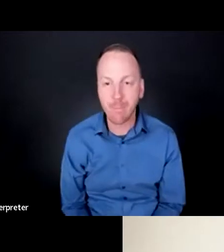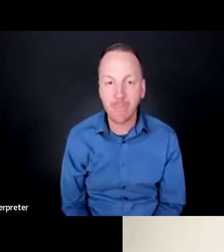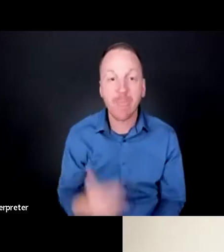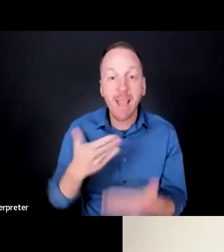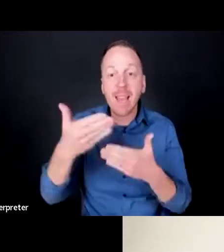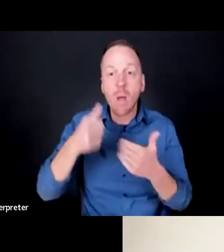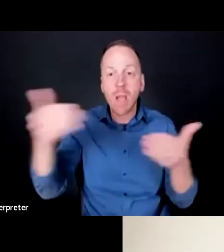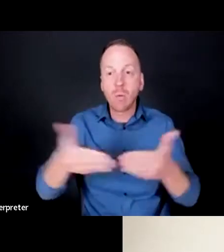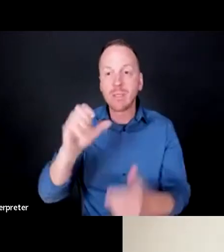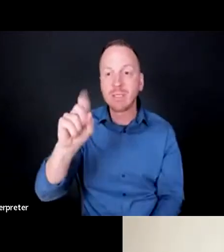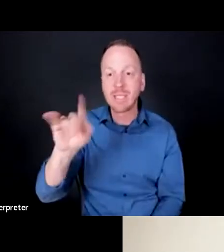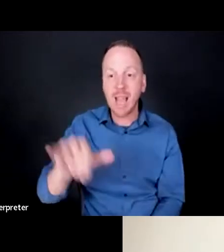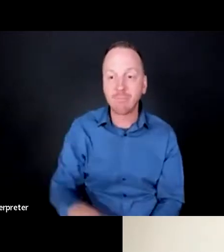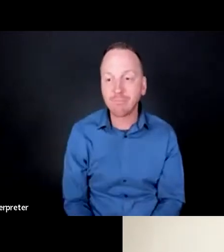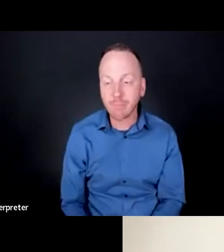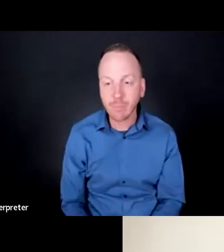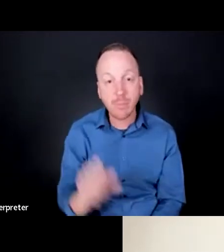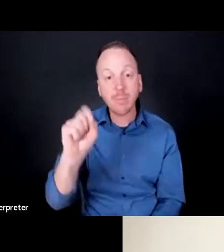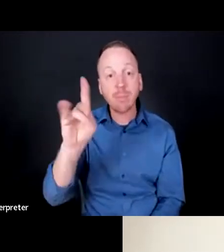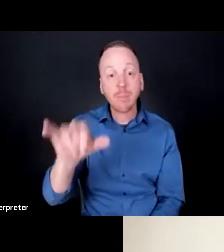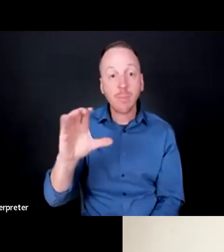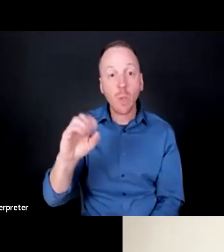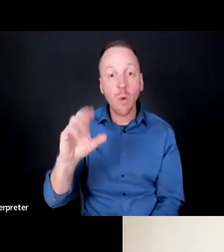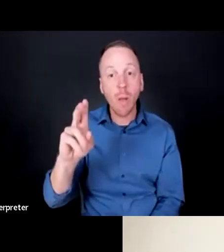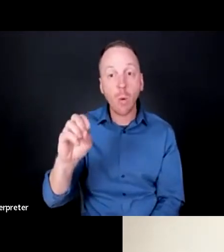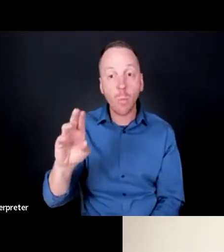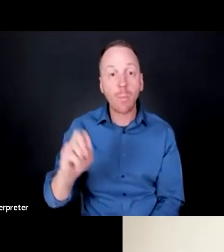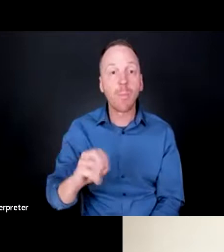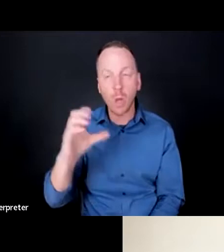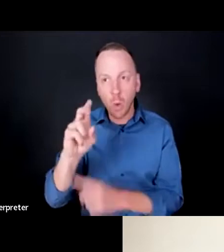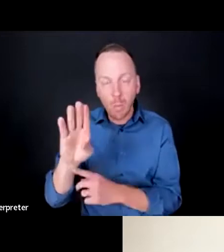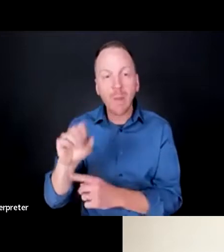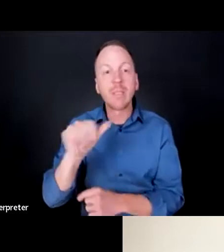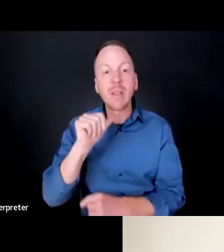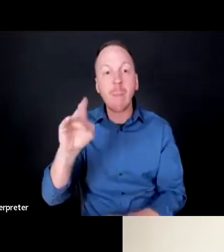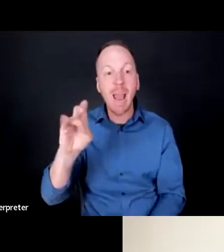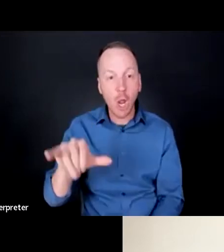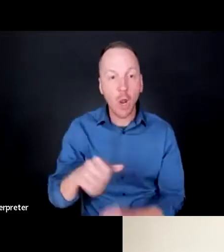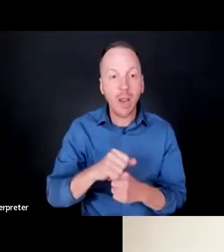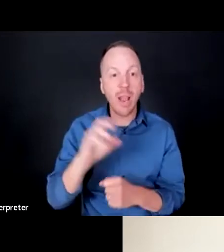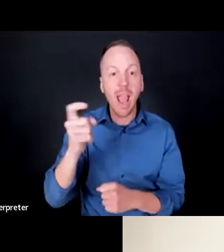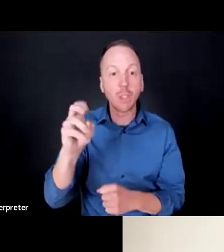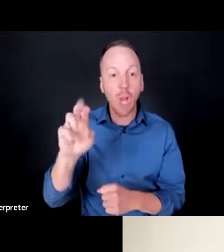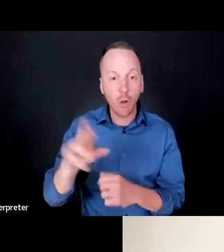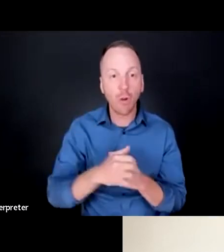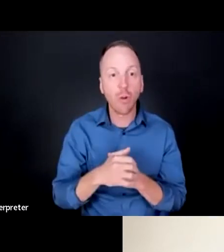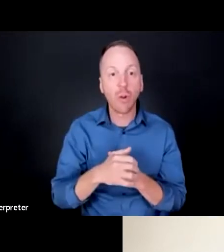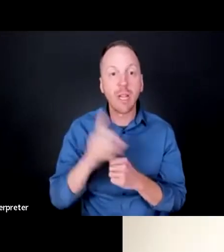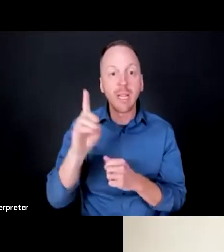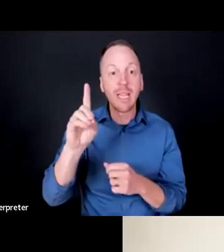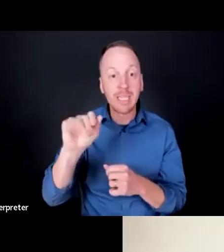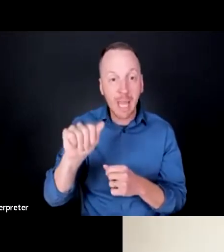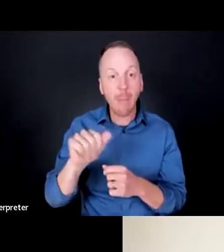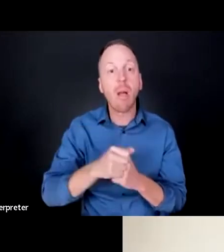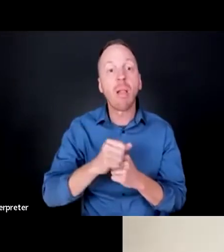Next, I'll introduce Sky. Sky Kuba is a non-binary, ex-gender, disabled